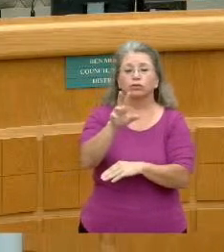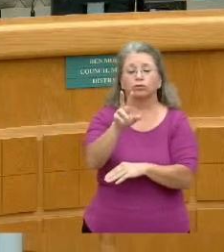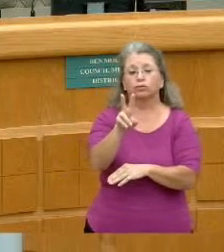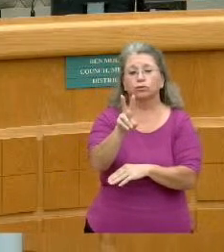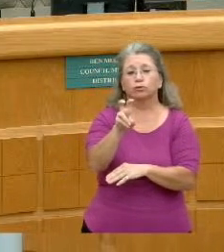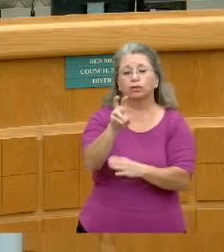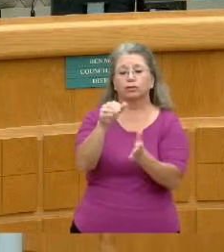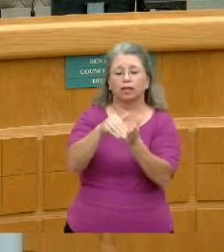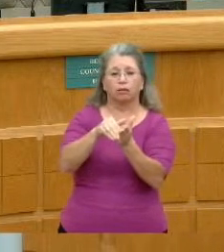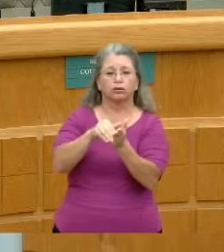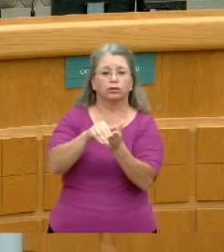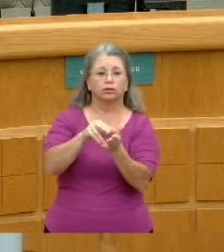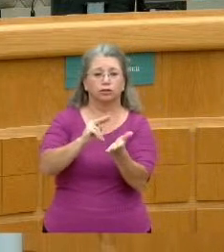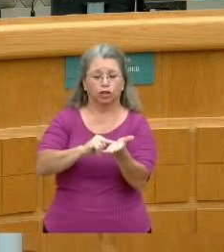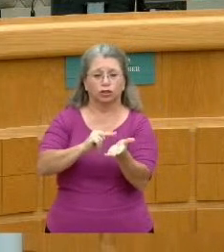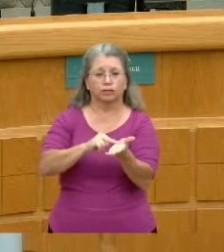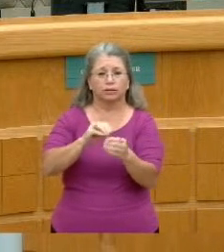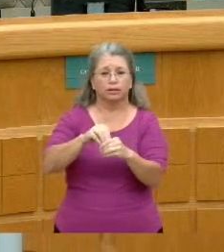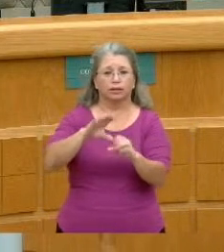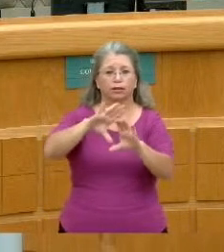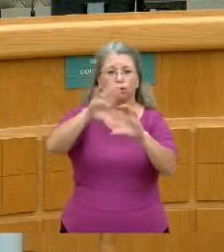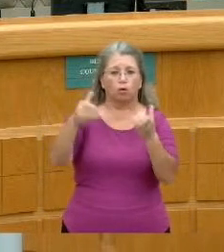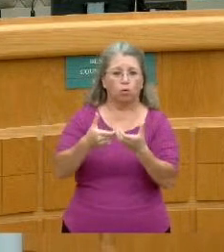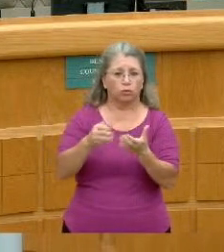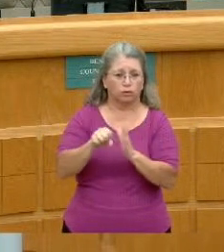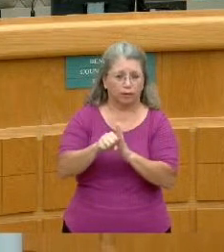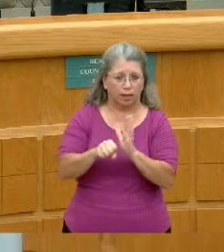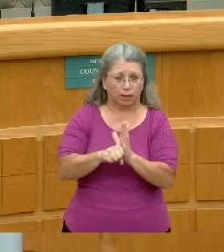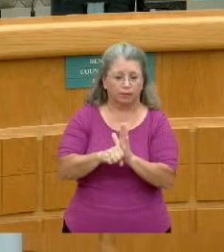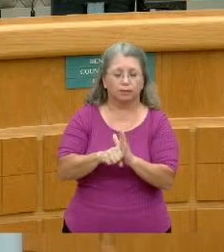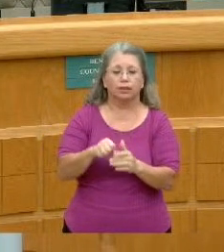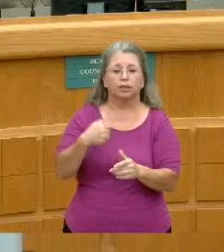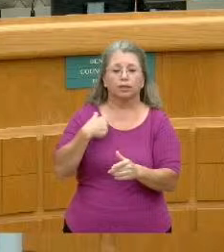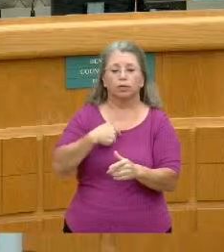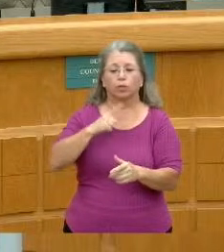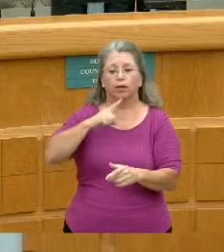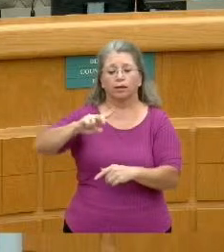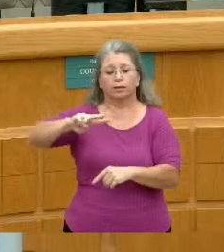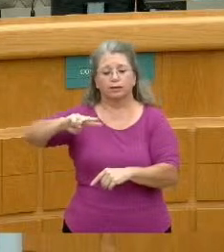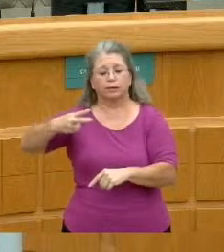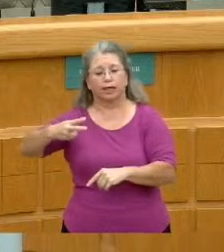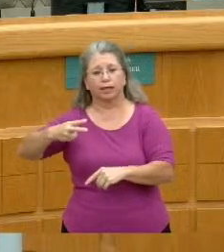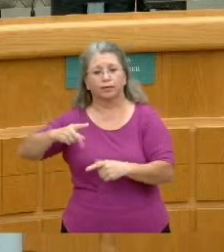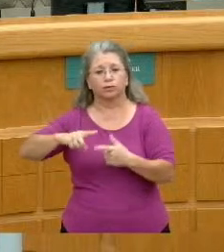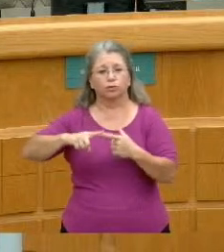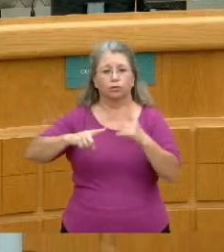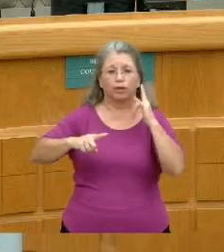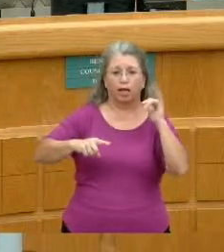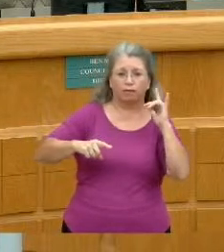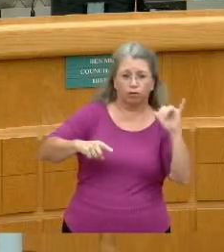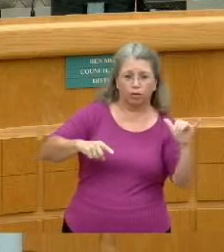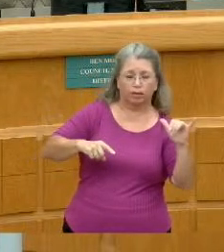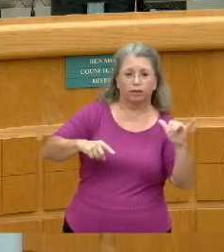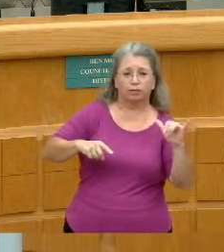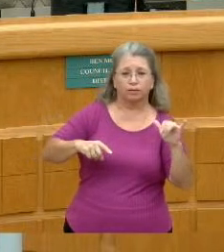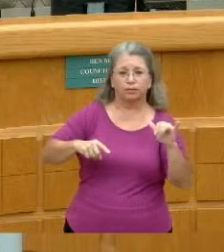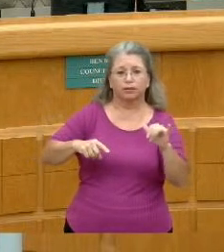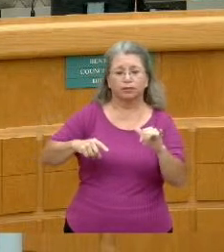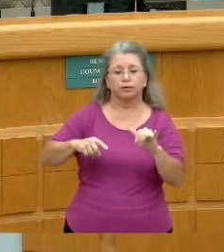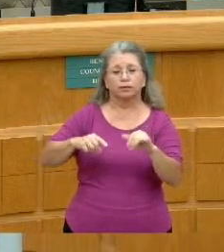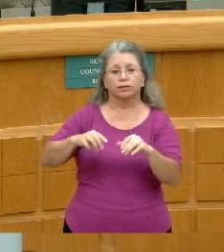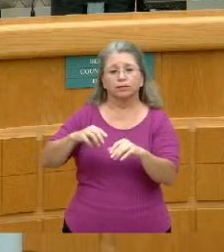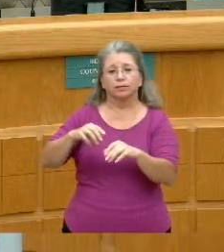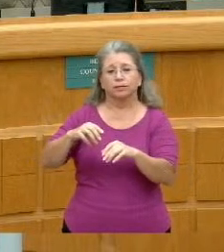state. And we are the second only to California in terms of number of nurses in our community as a